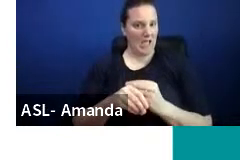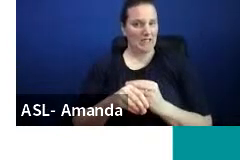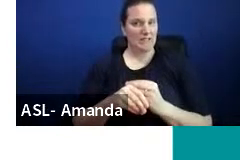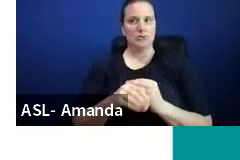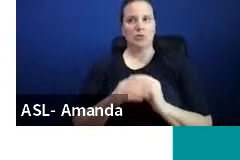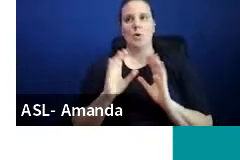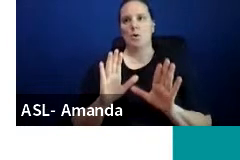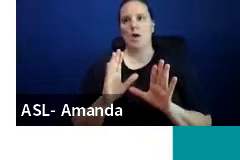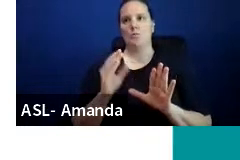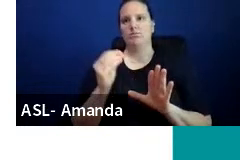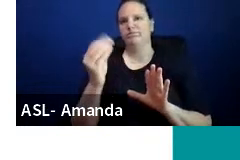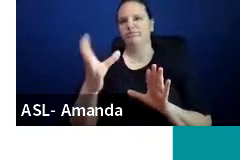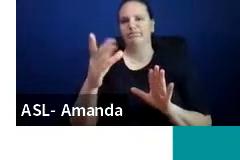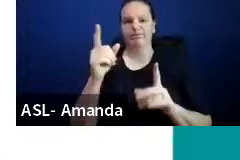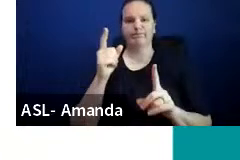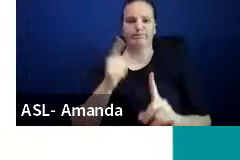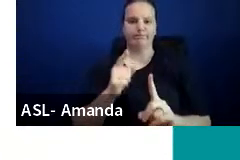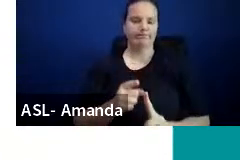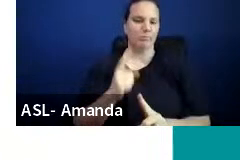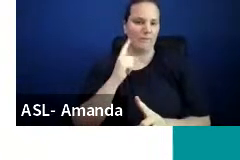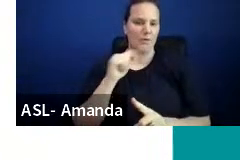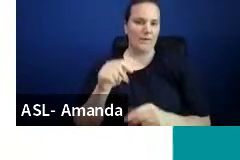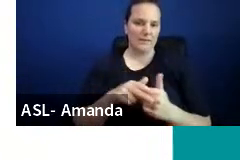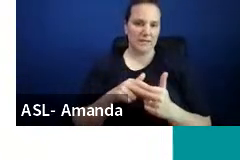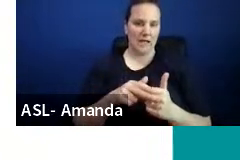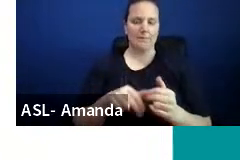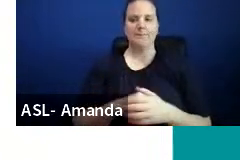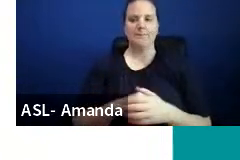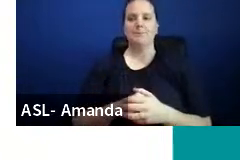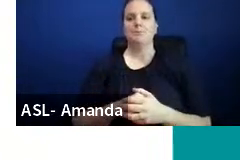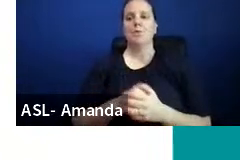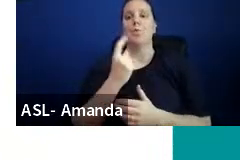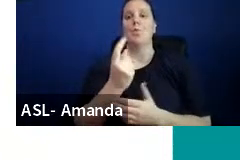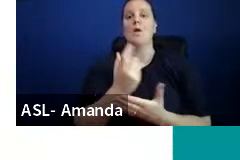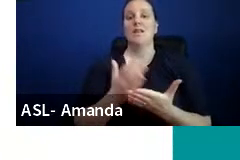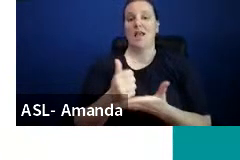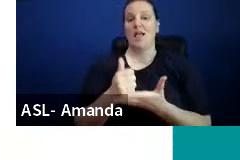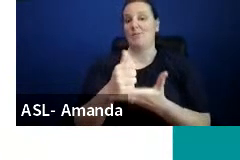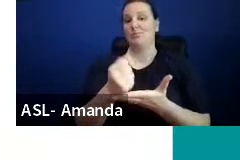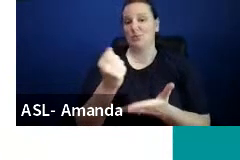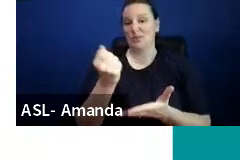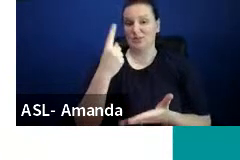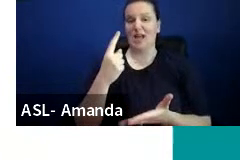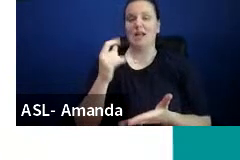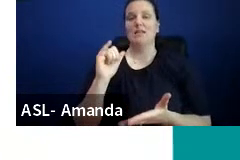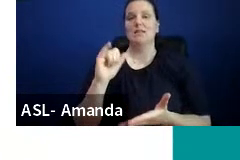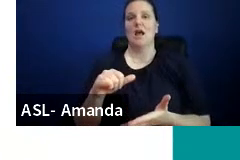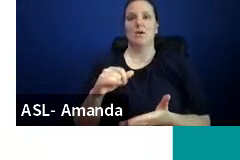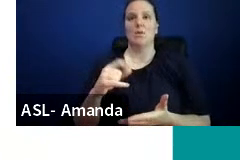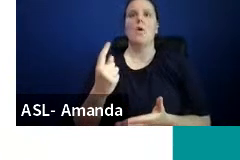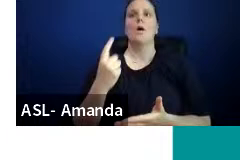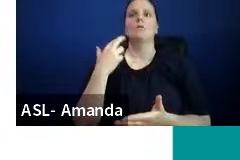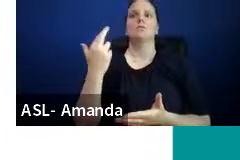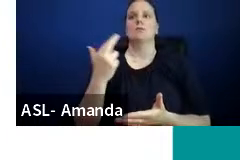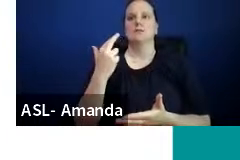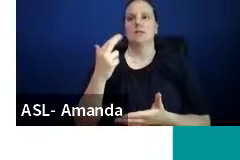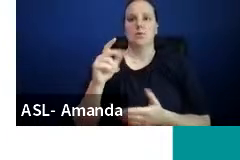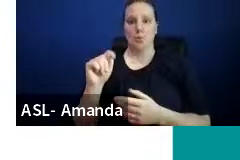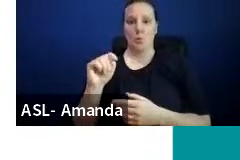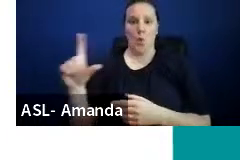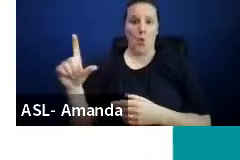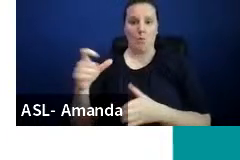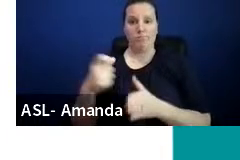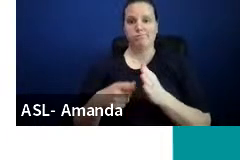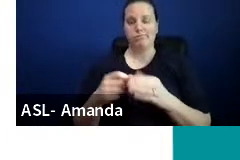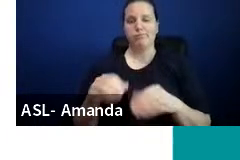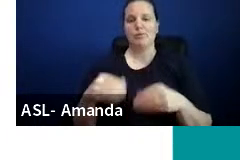just give you the key takeaways for this slide. I think one thing that's helpful to understand is one of the reasons we toll is